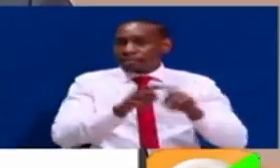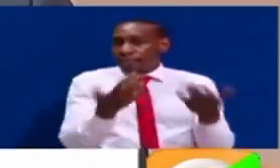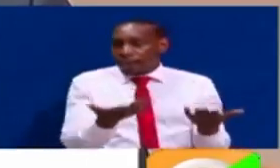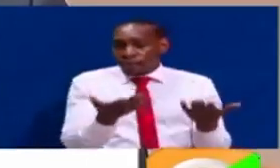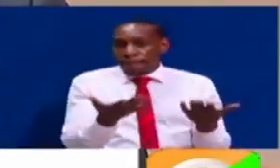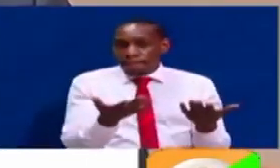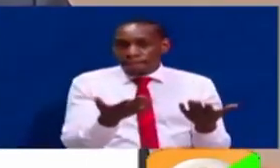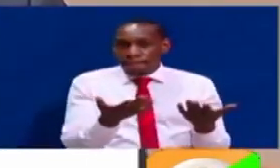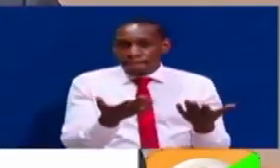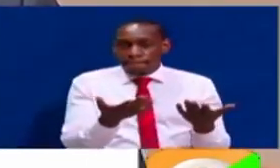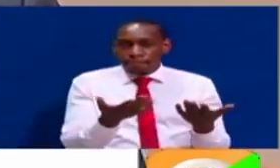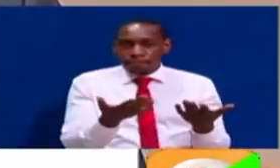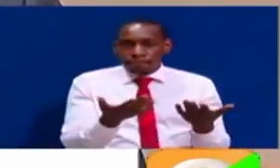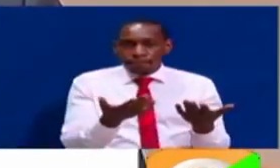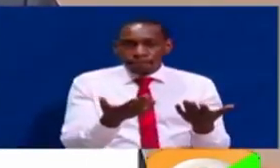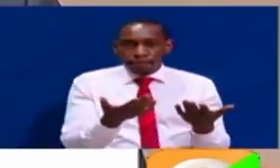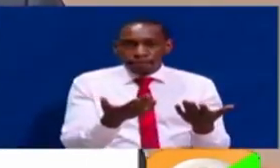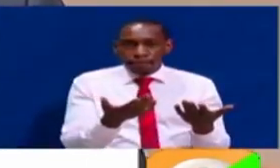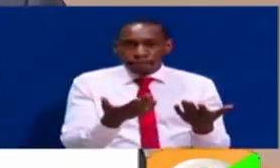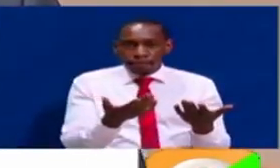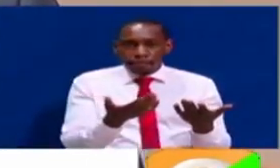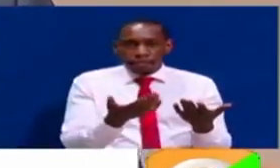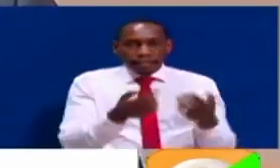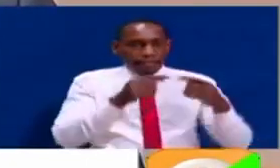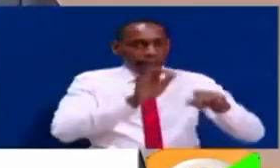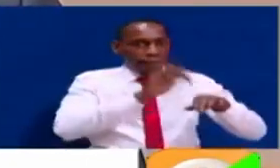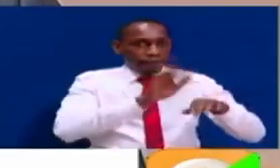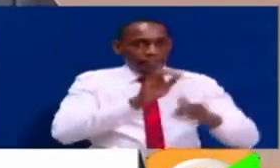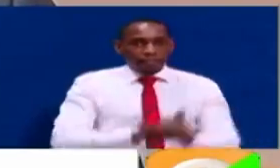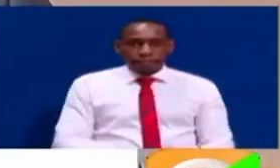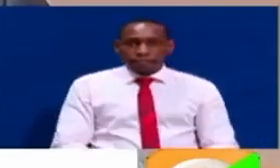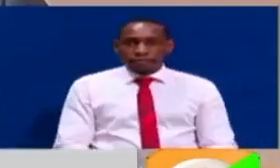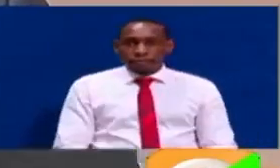cutting your nose to spite your face. That's my punchline.